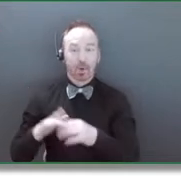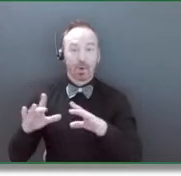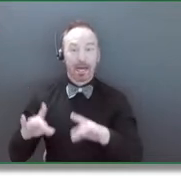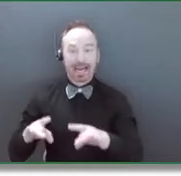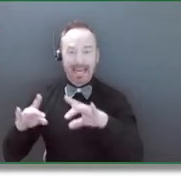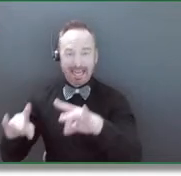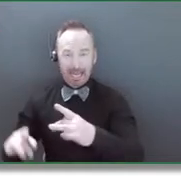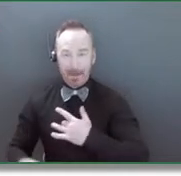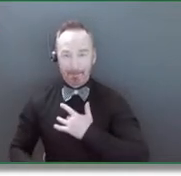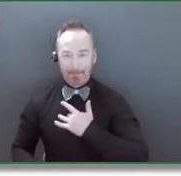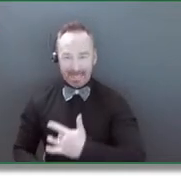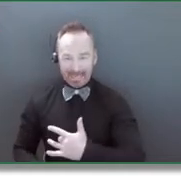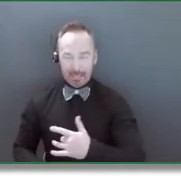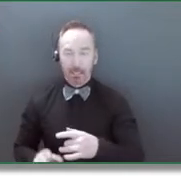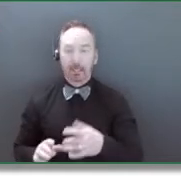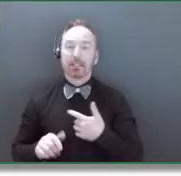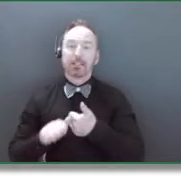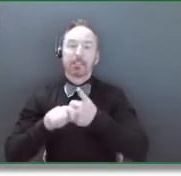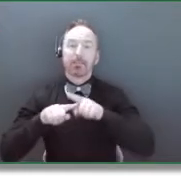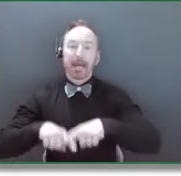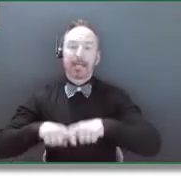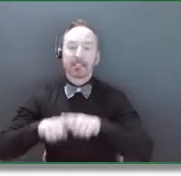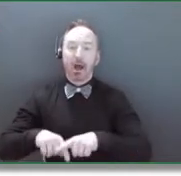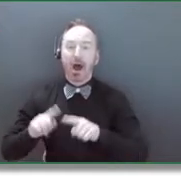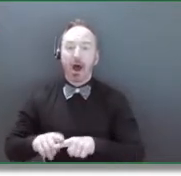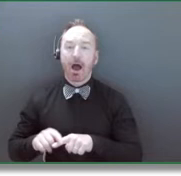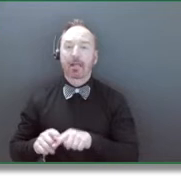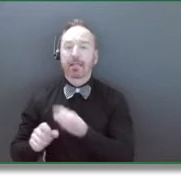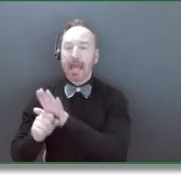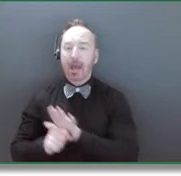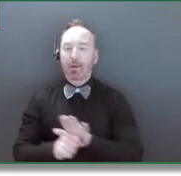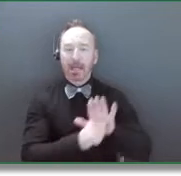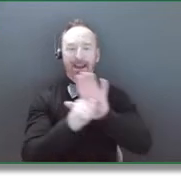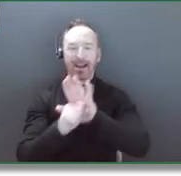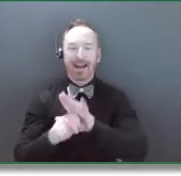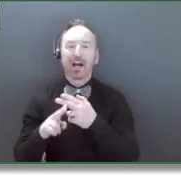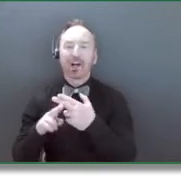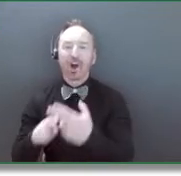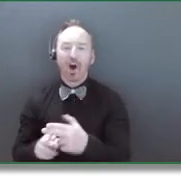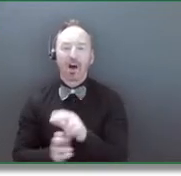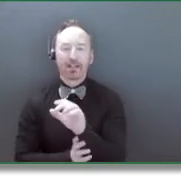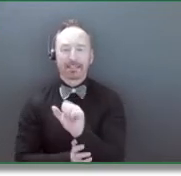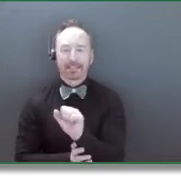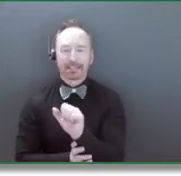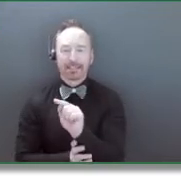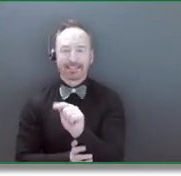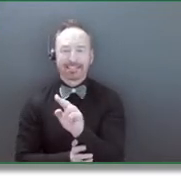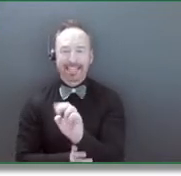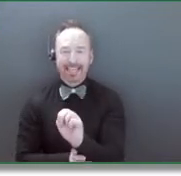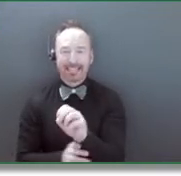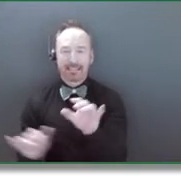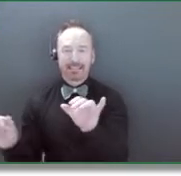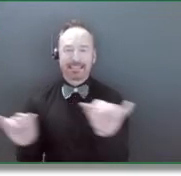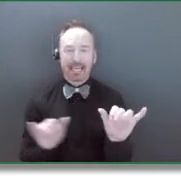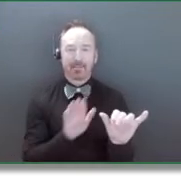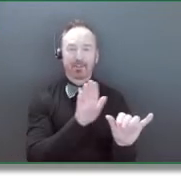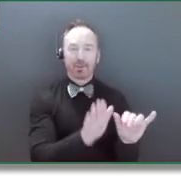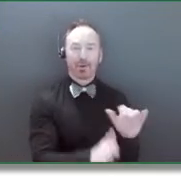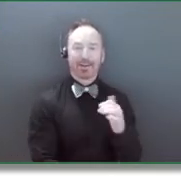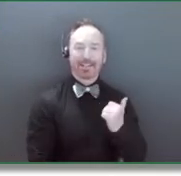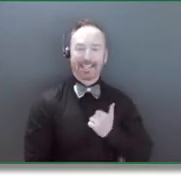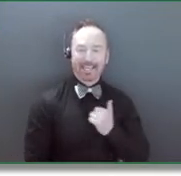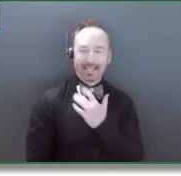your provinces, and hence can be a little different moving from state to state. However, we have had